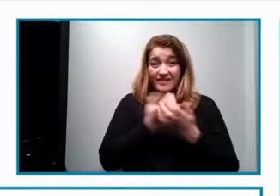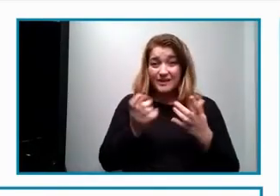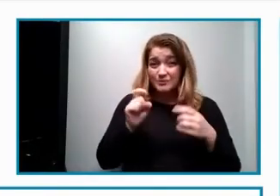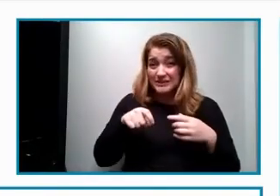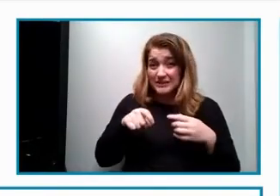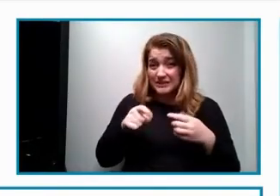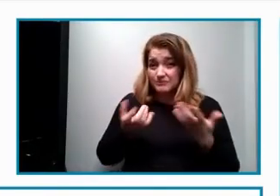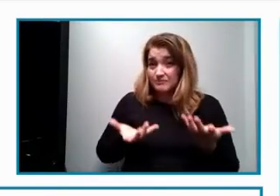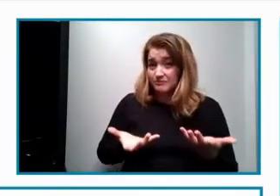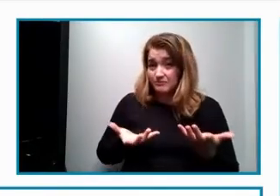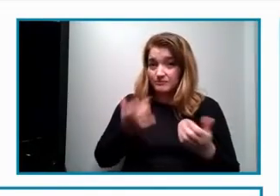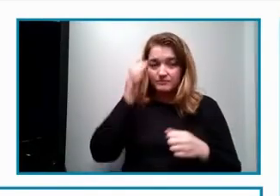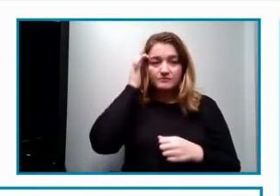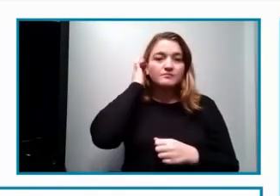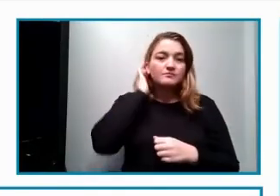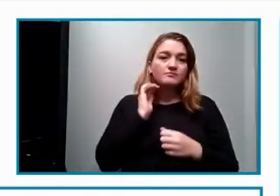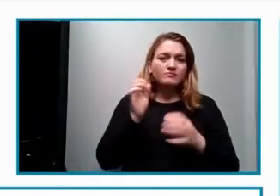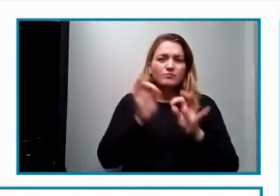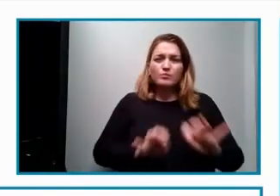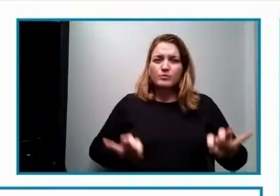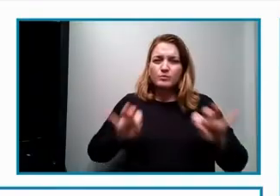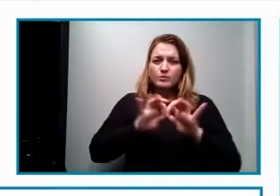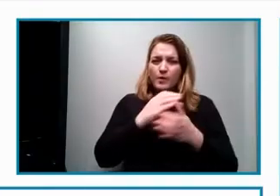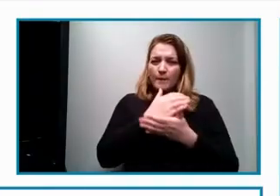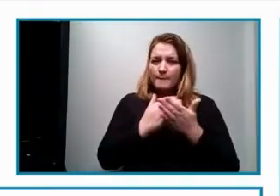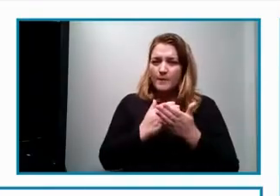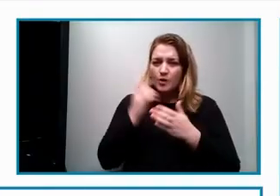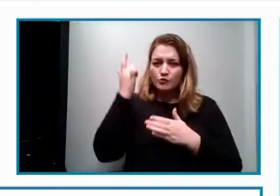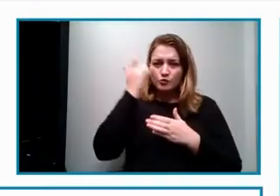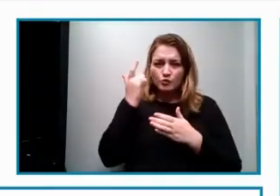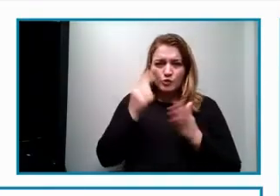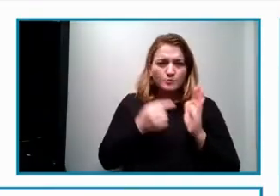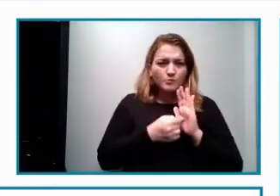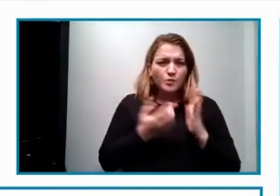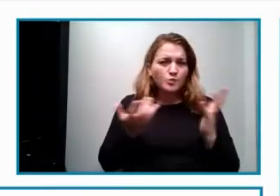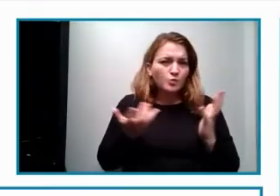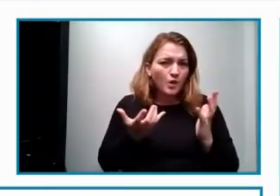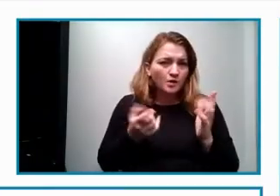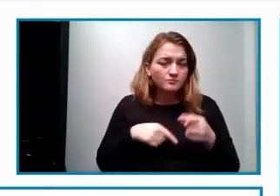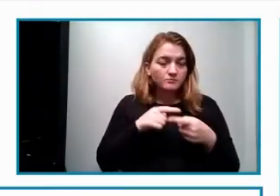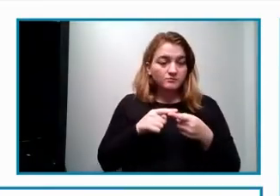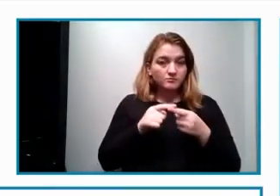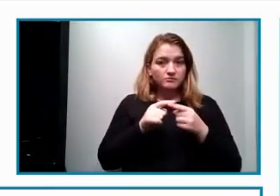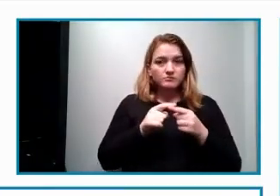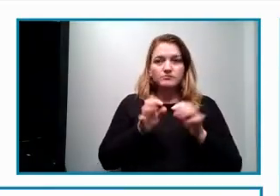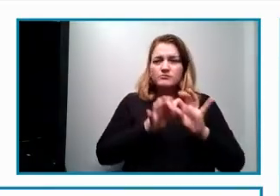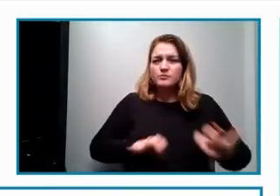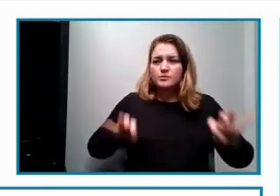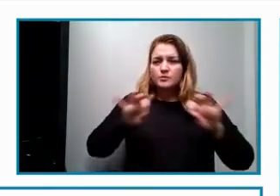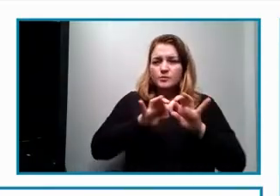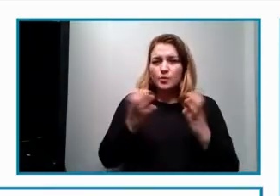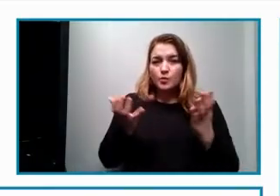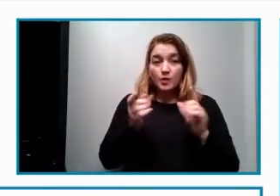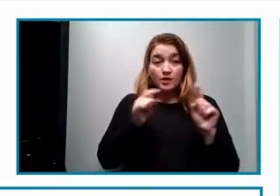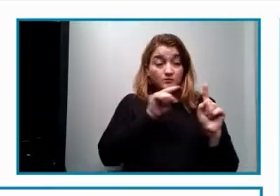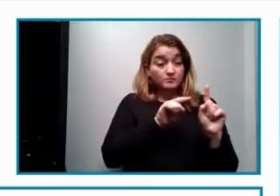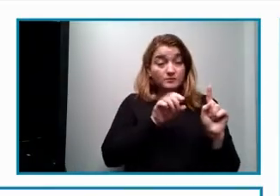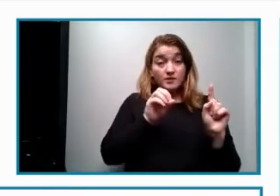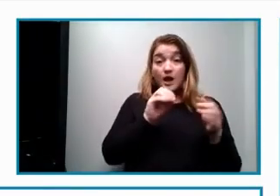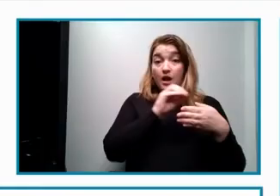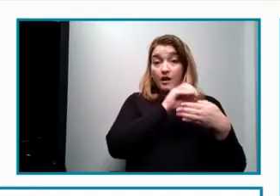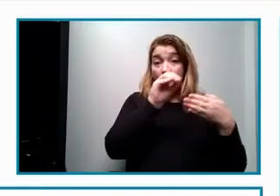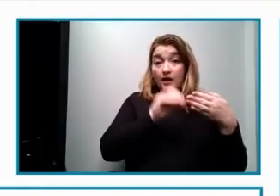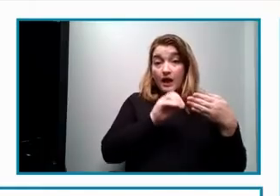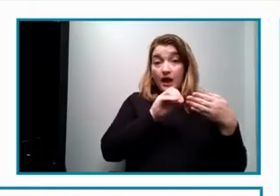Let's take a look at the key components of a logic model. The core parts of a logic model are the outcomes and the